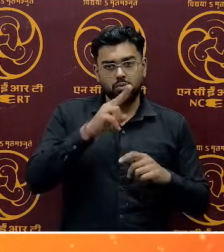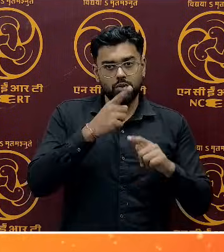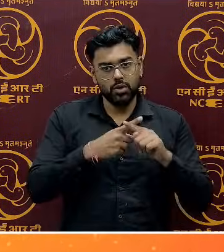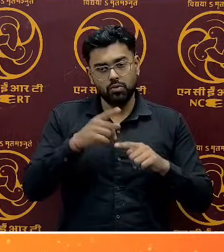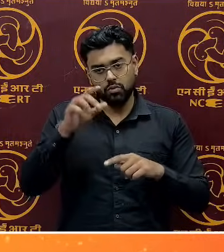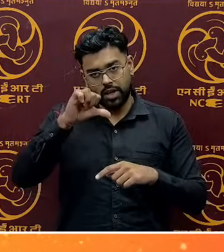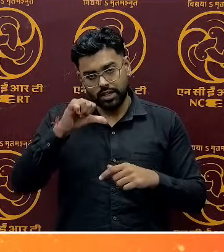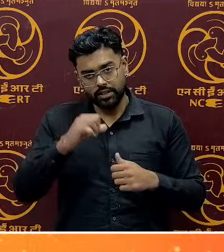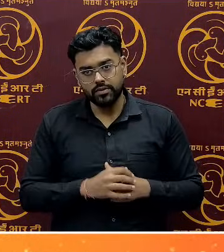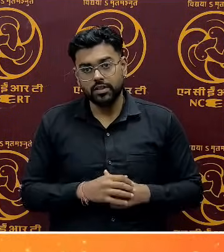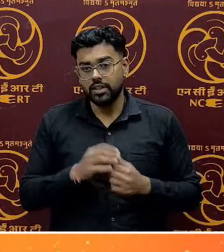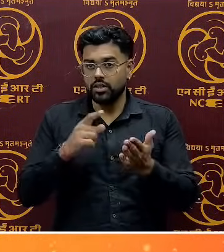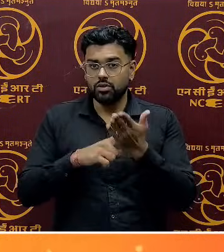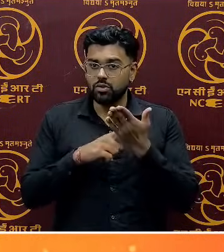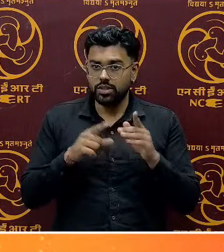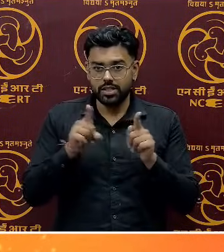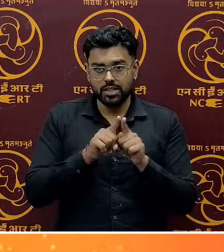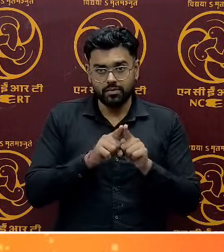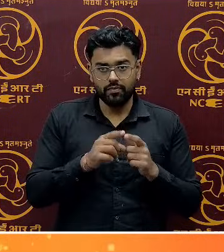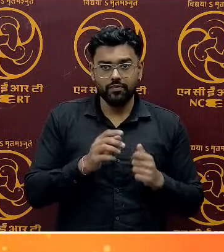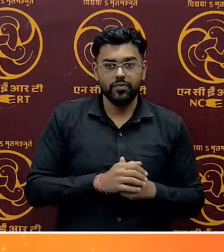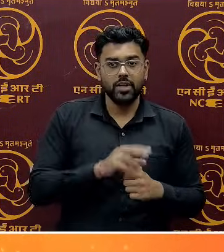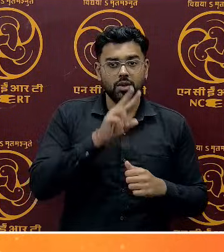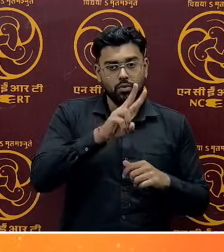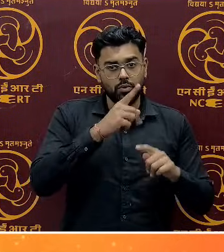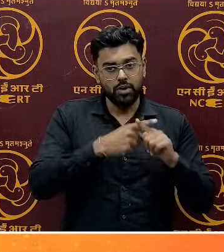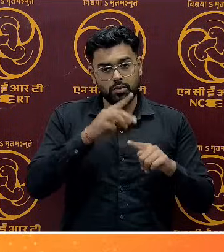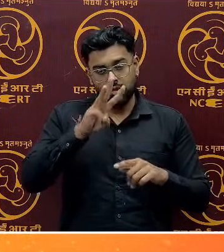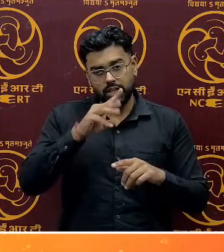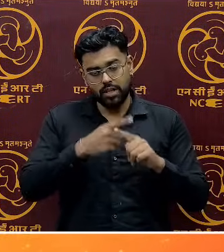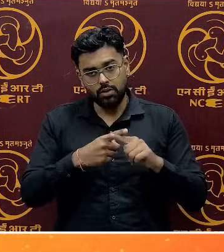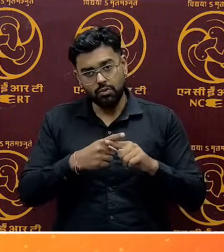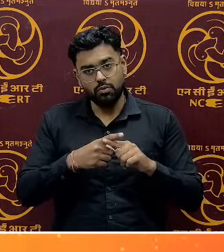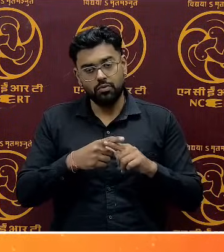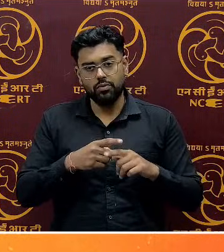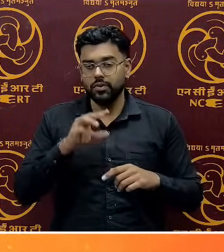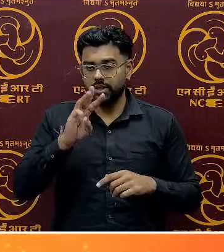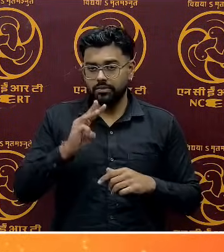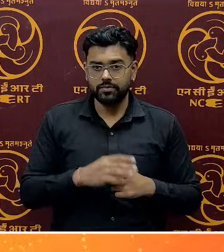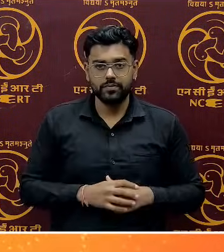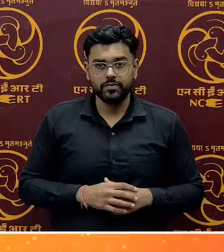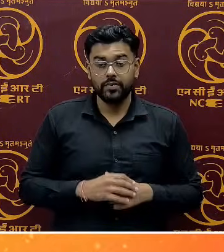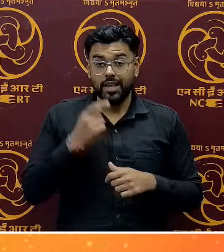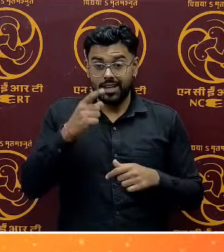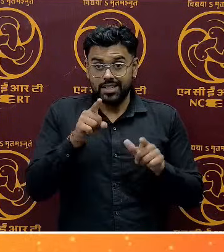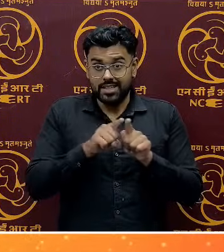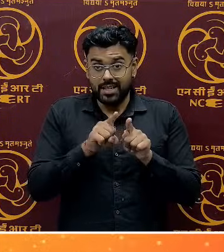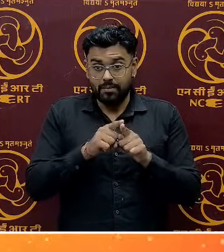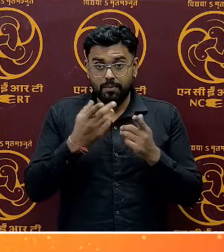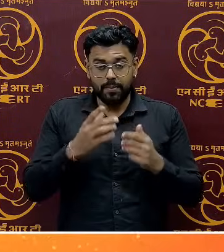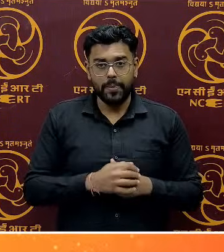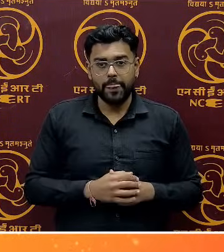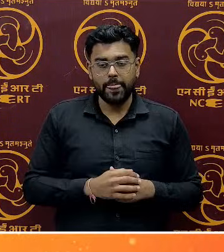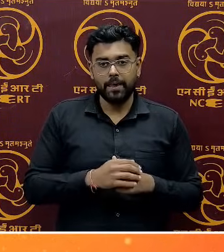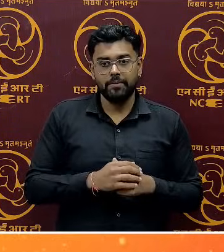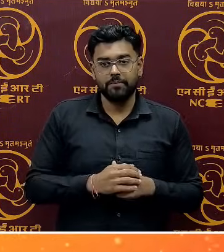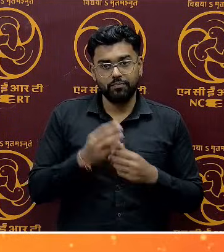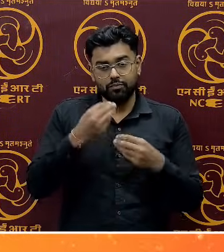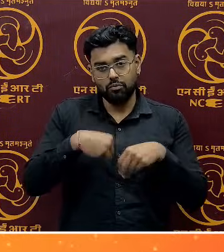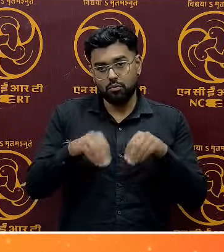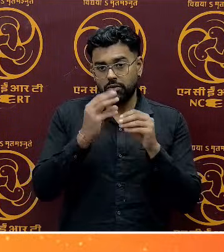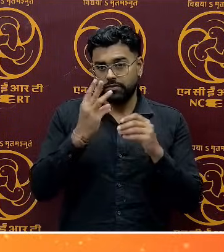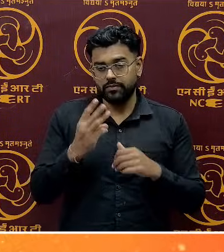that again can be written as 2 into 3 into 3. In both the cases we arrive at 2 into 3 into